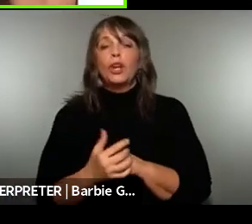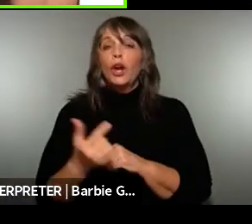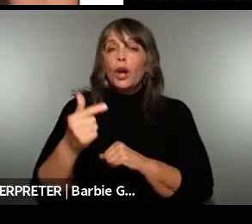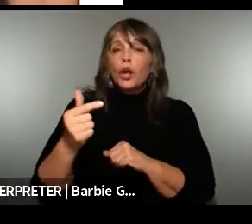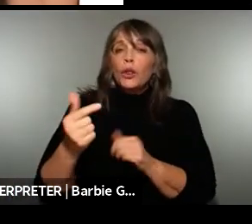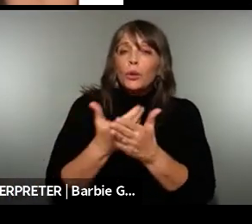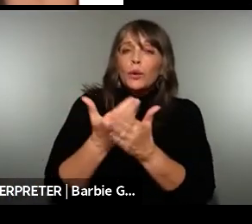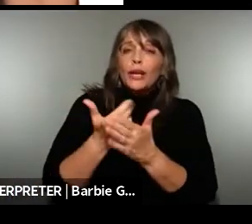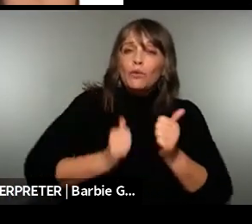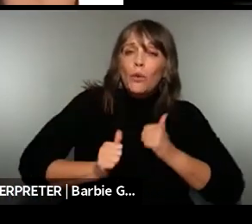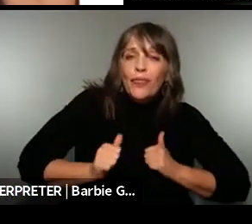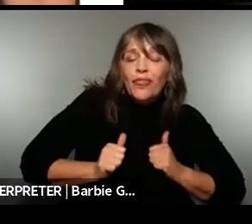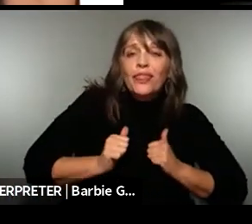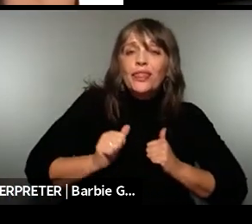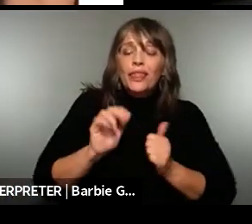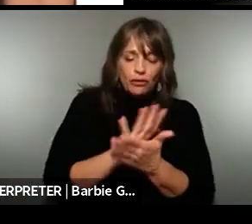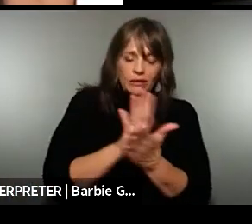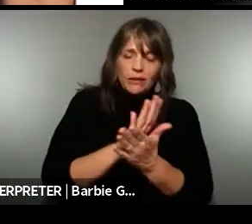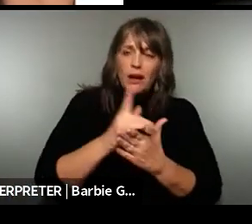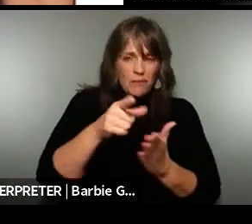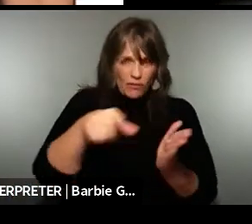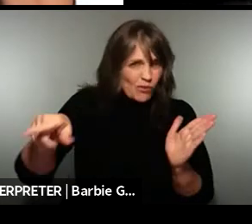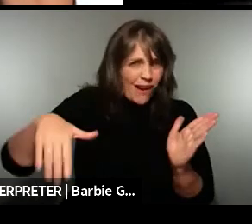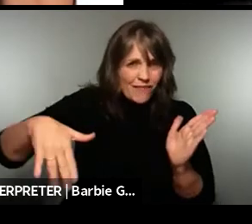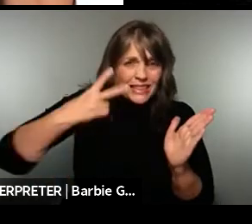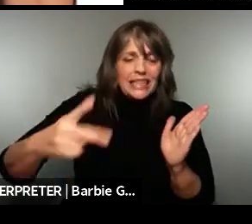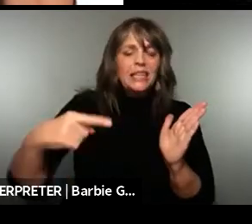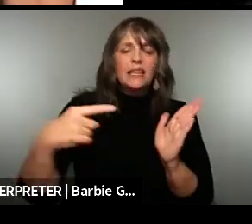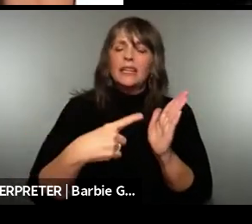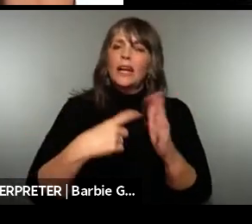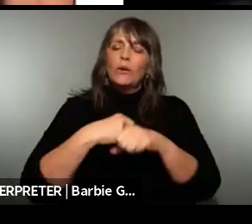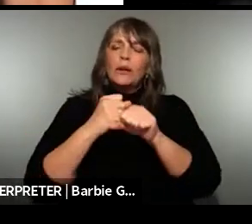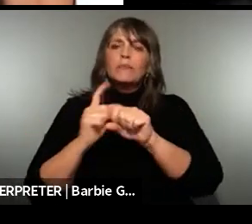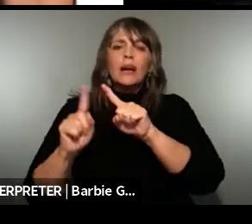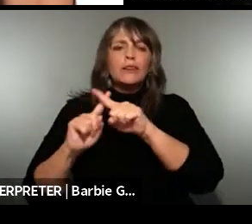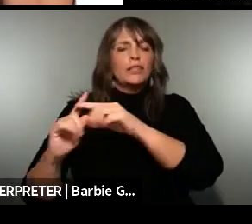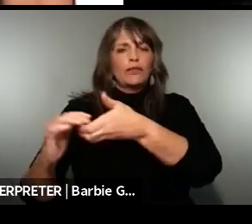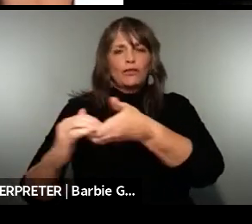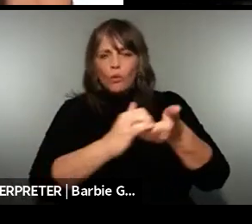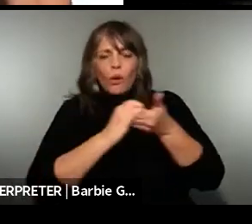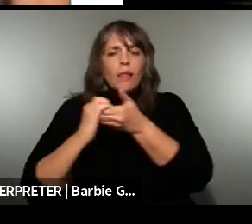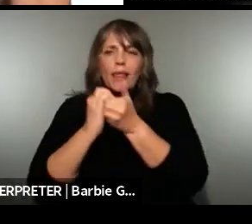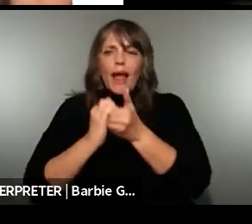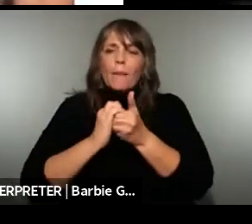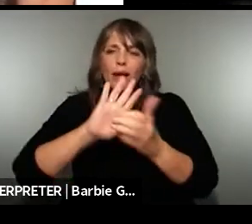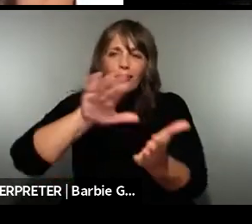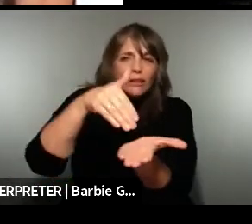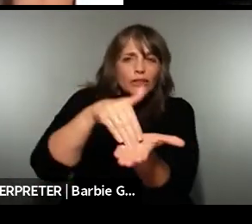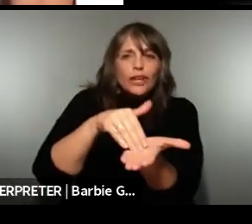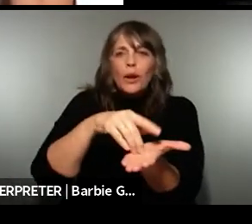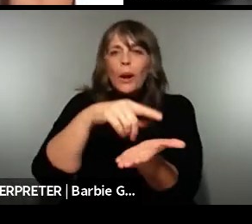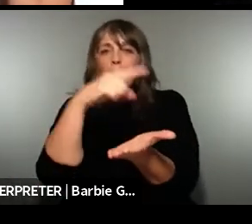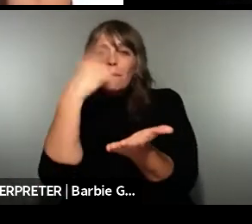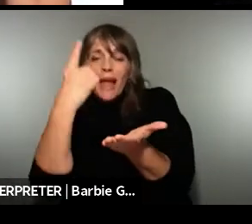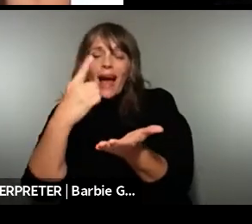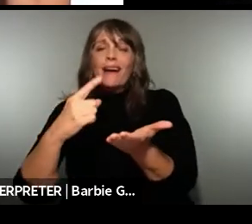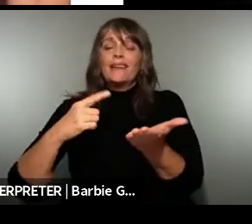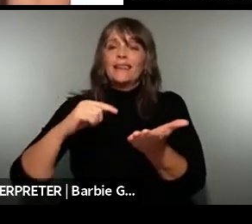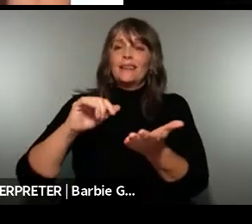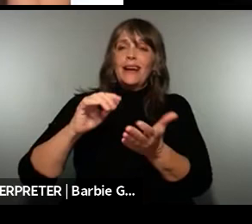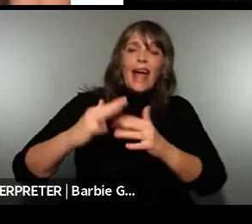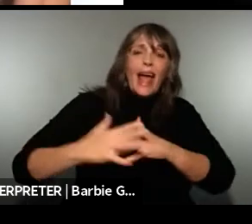created in collaboration with a wide array of perspectives that center Black, Indigenous, people of color, and disabled people, as those are the